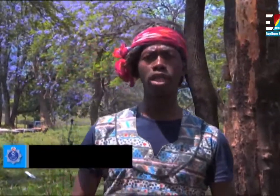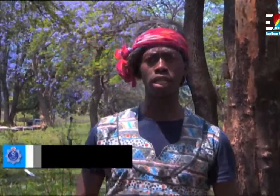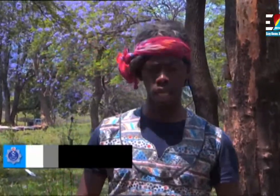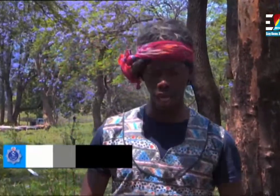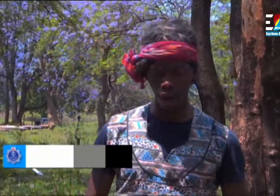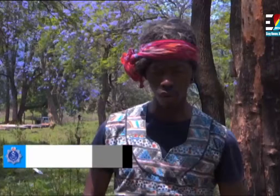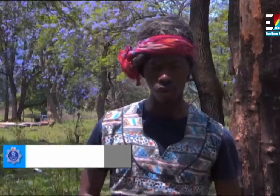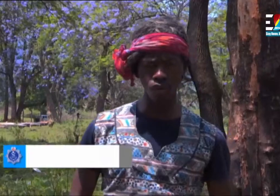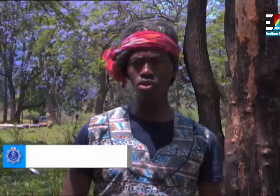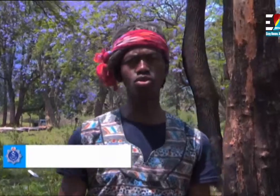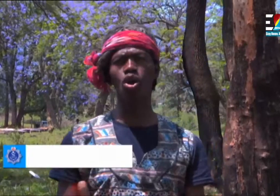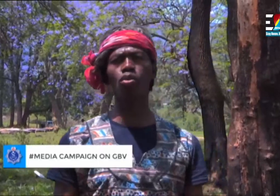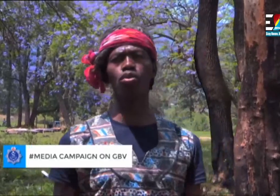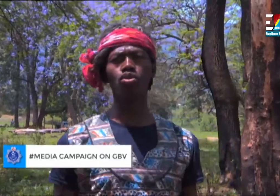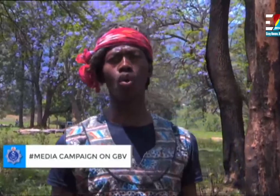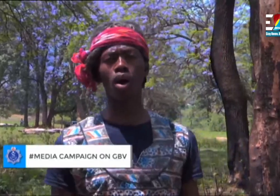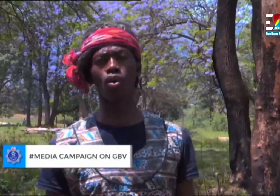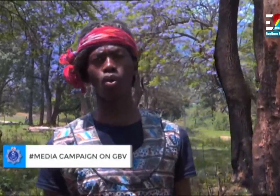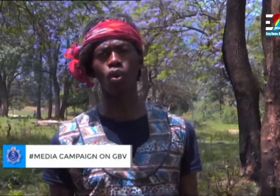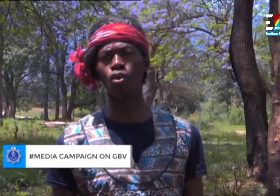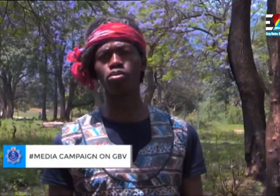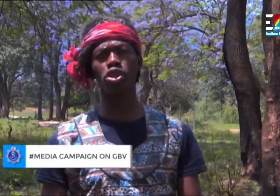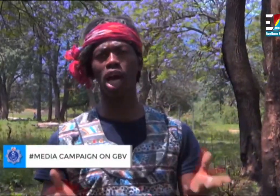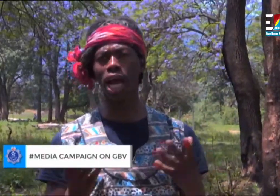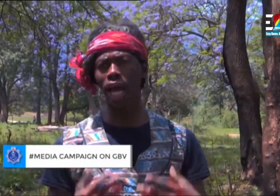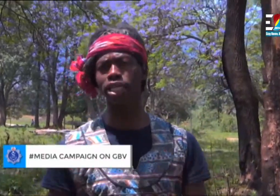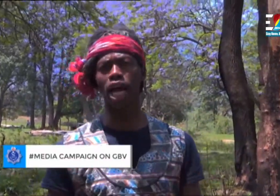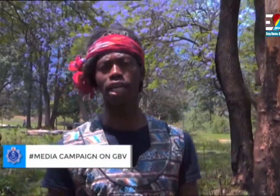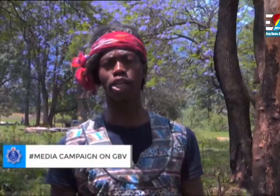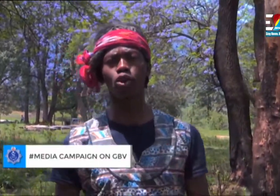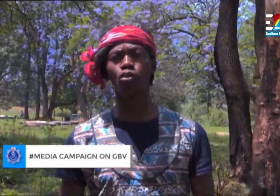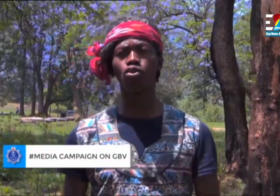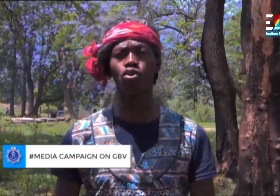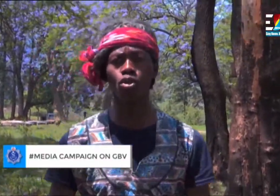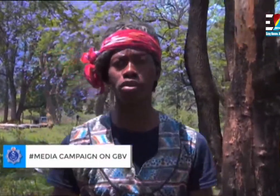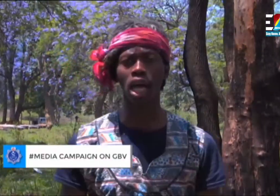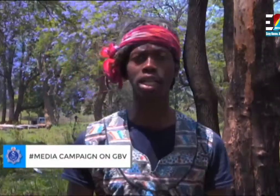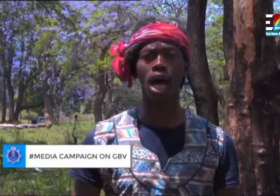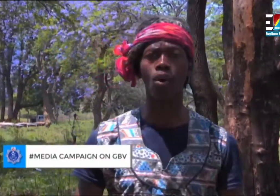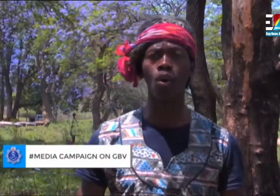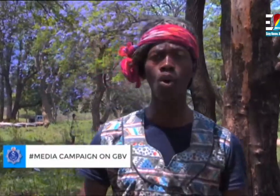bantu labathandzanako uzuko umbuto wagogo umshaya njani nje